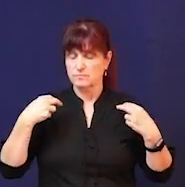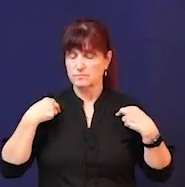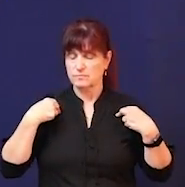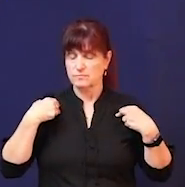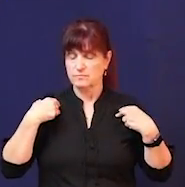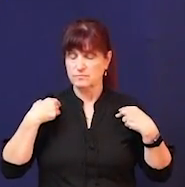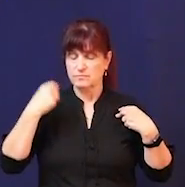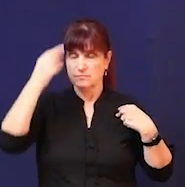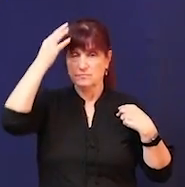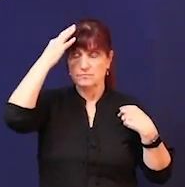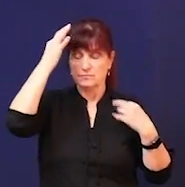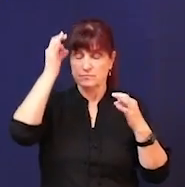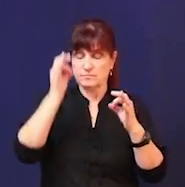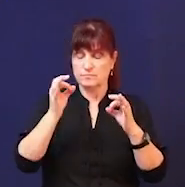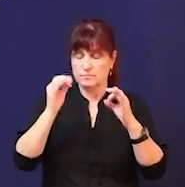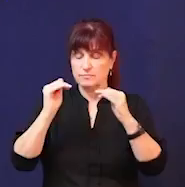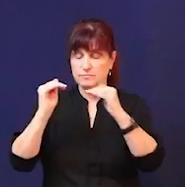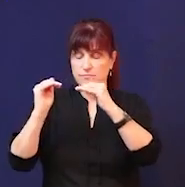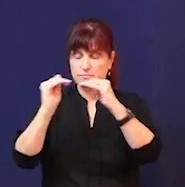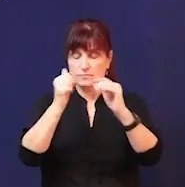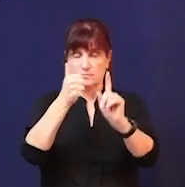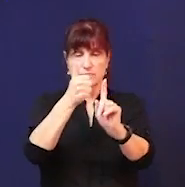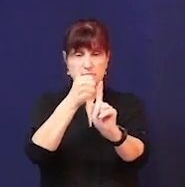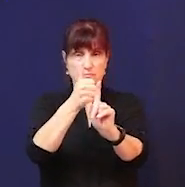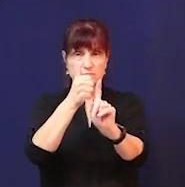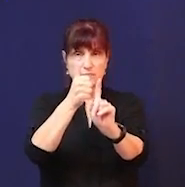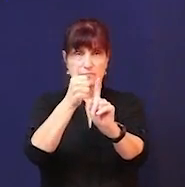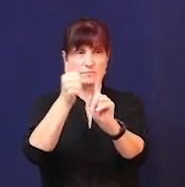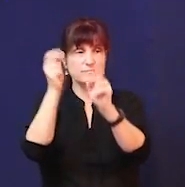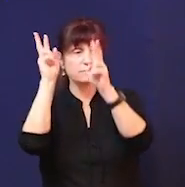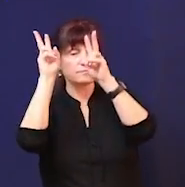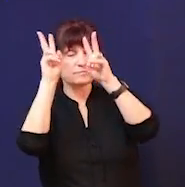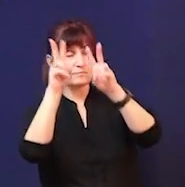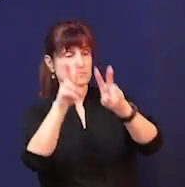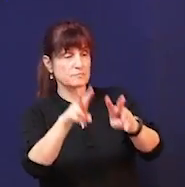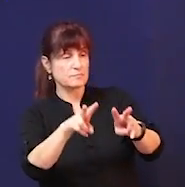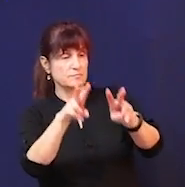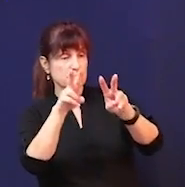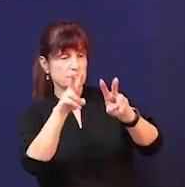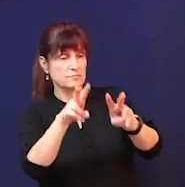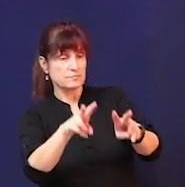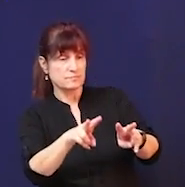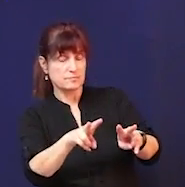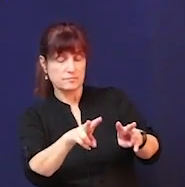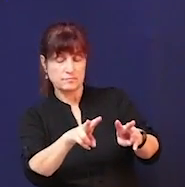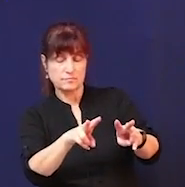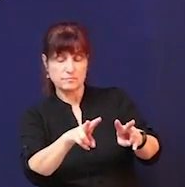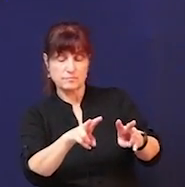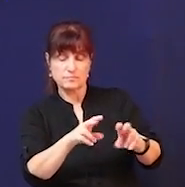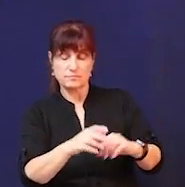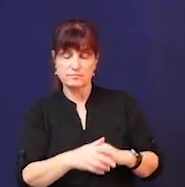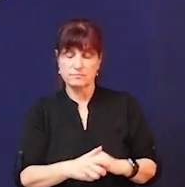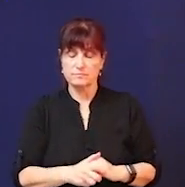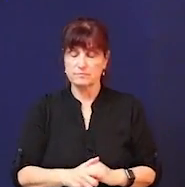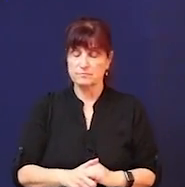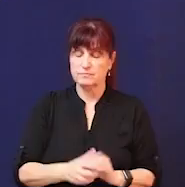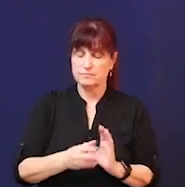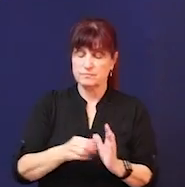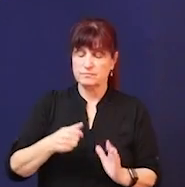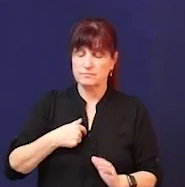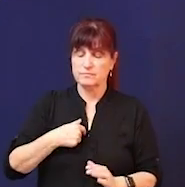the earth, and justice shall look down from